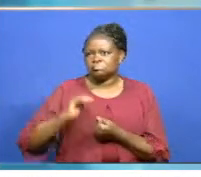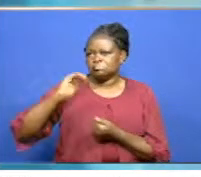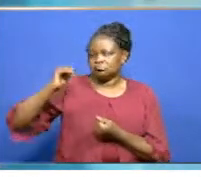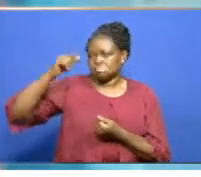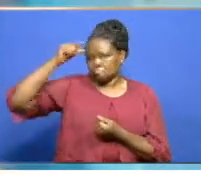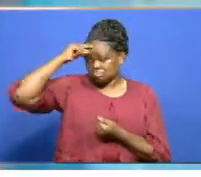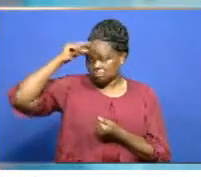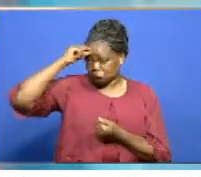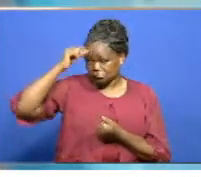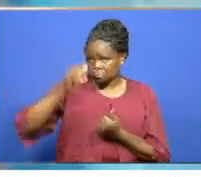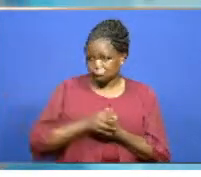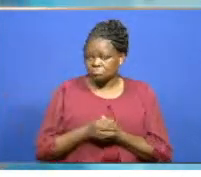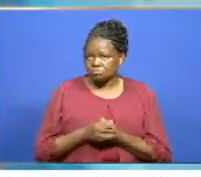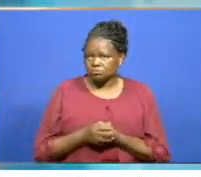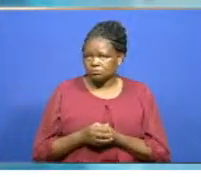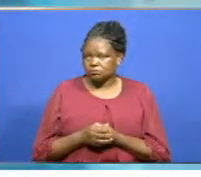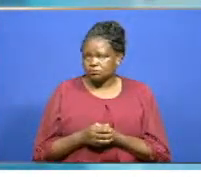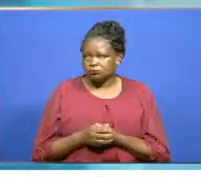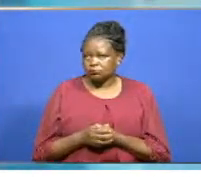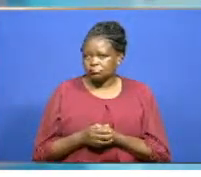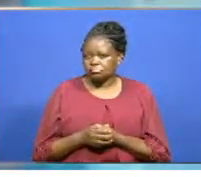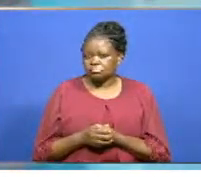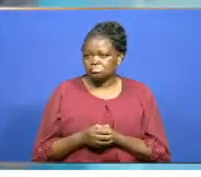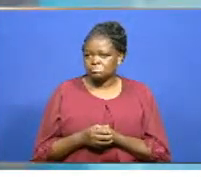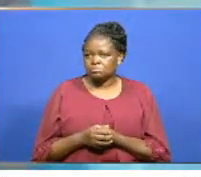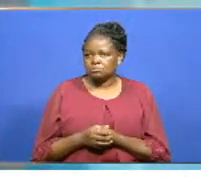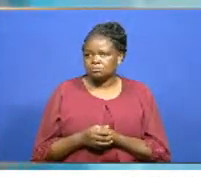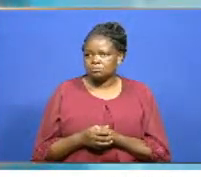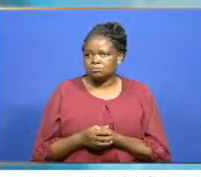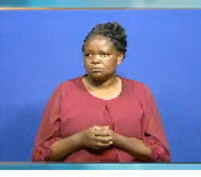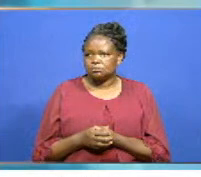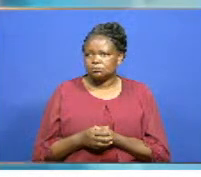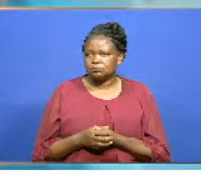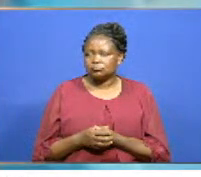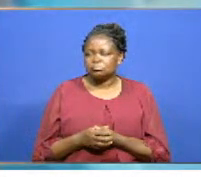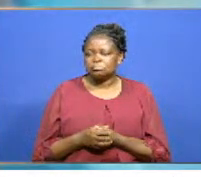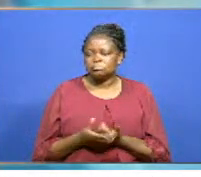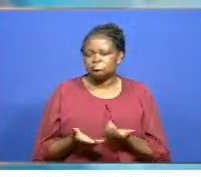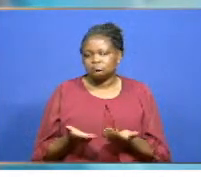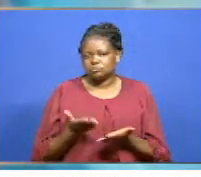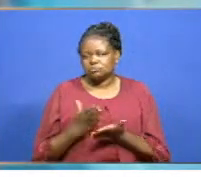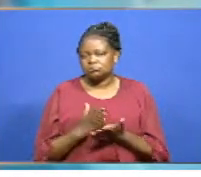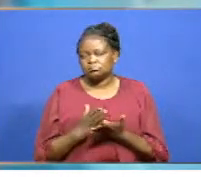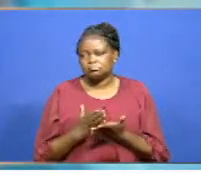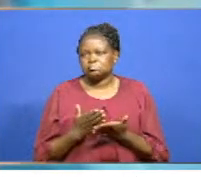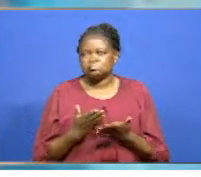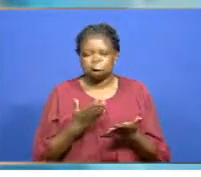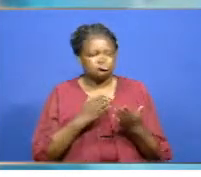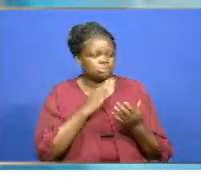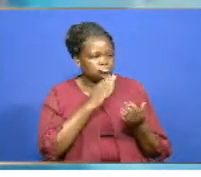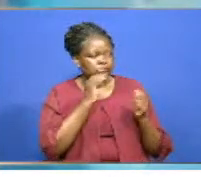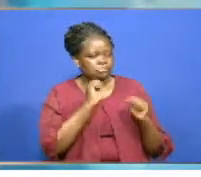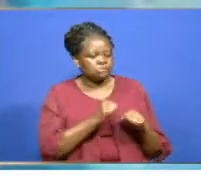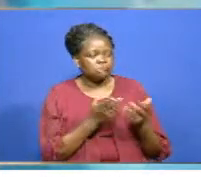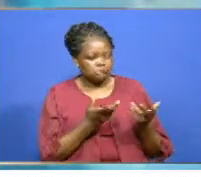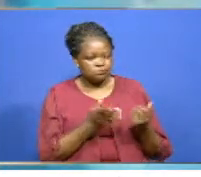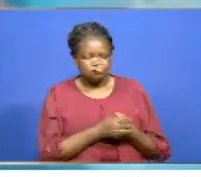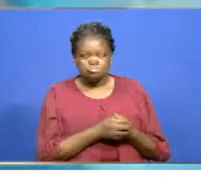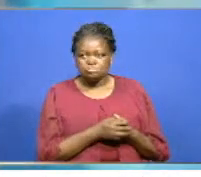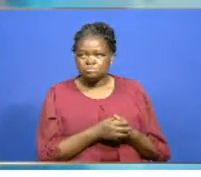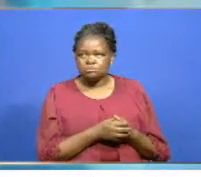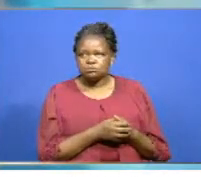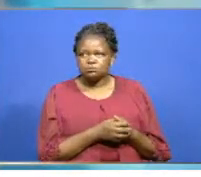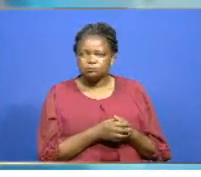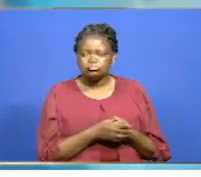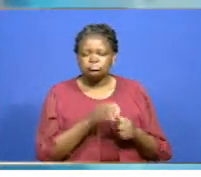governments. Muvuria did his work in Sambweni, my friend. And perhaps we can... Oparanya is doing it now. It's